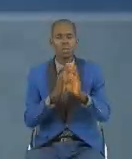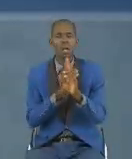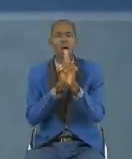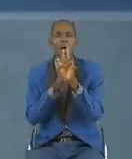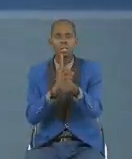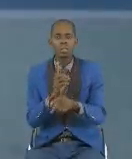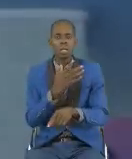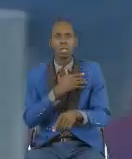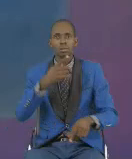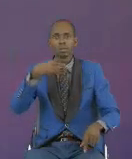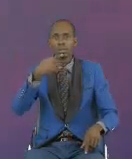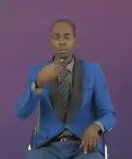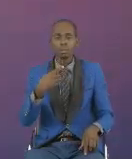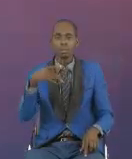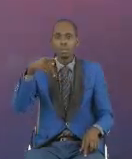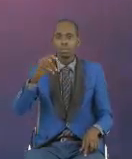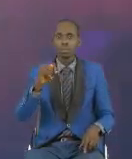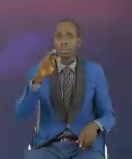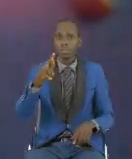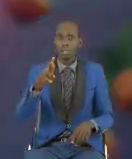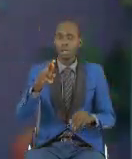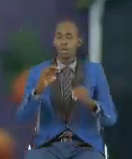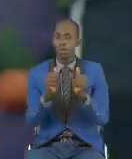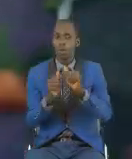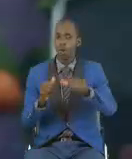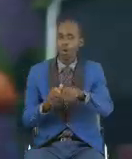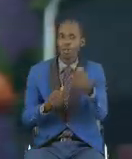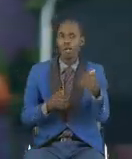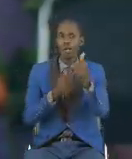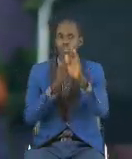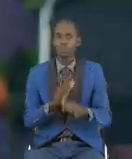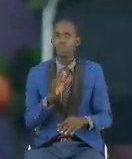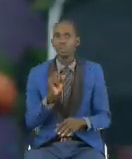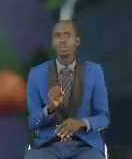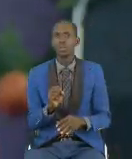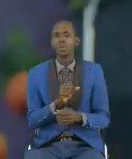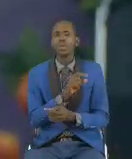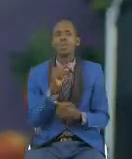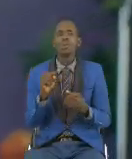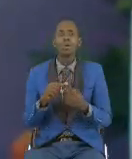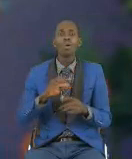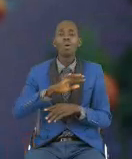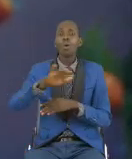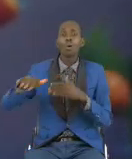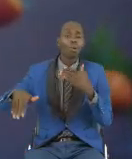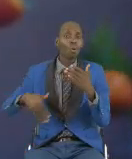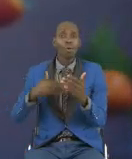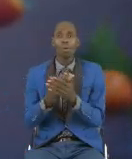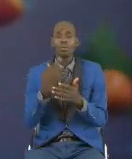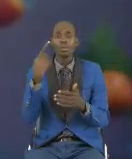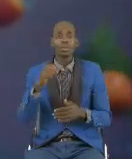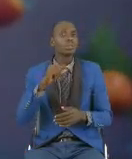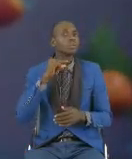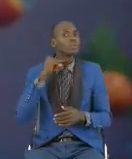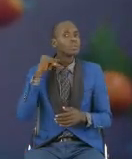said, Peter and the other apostles, when all the ministers